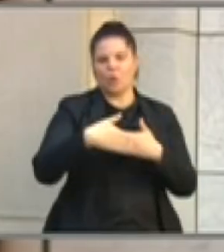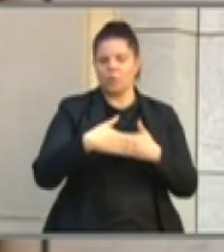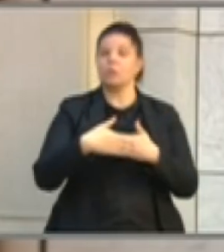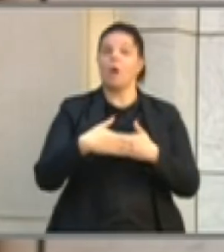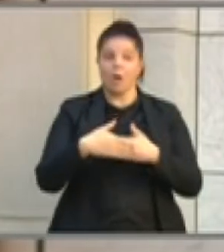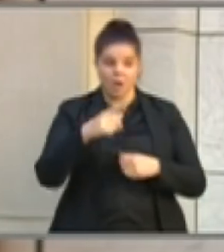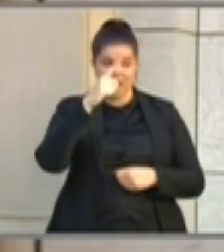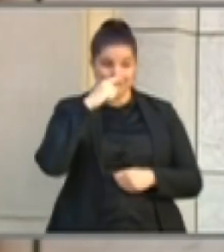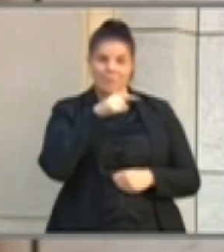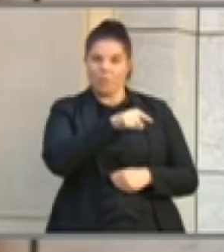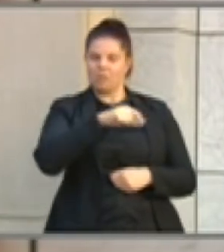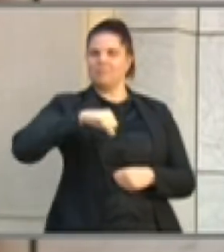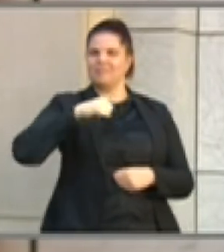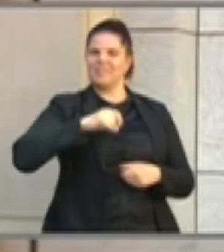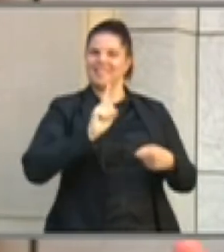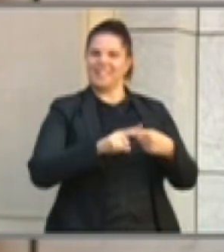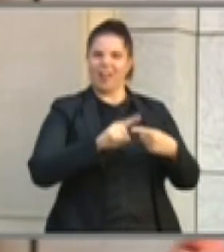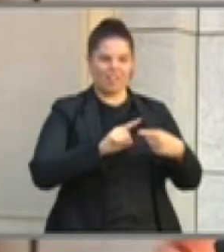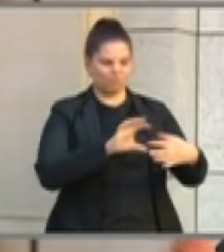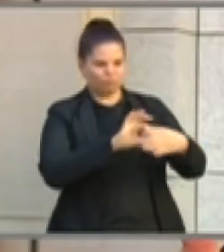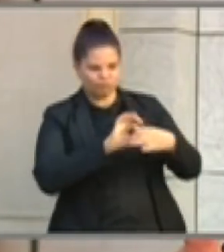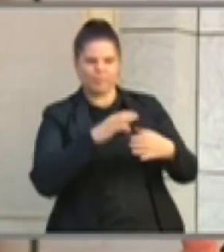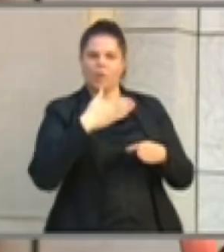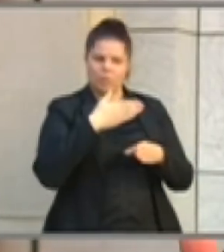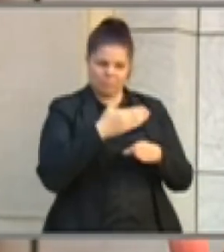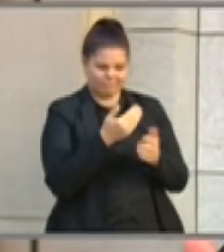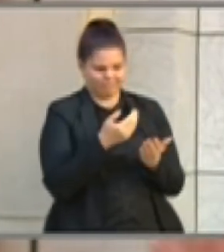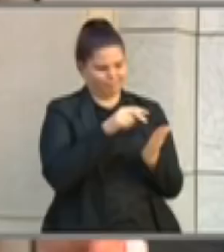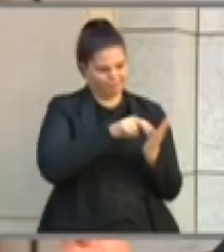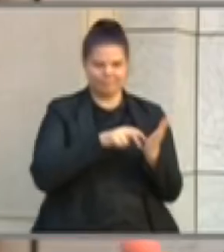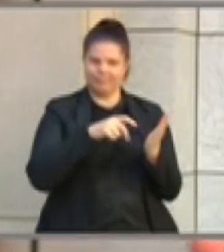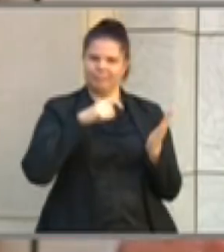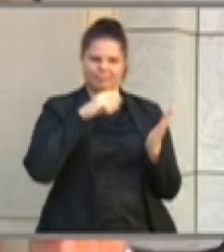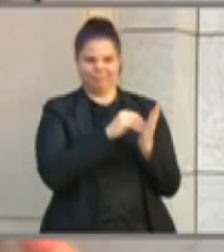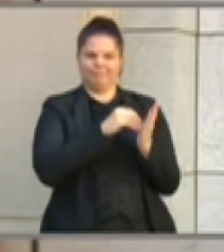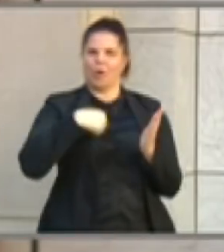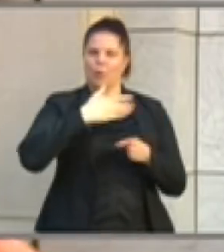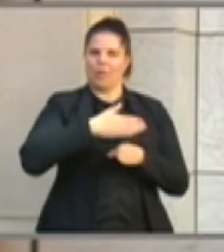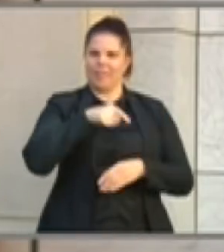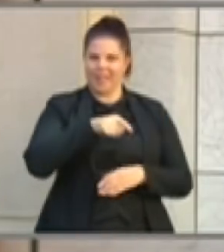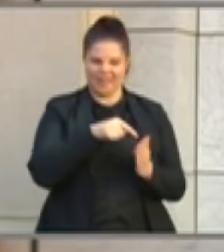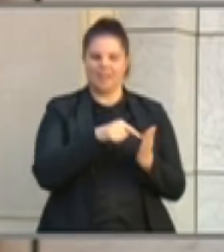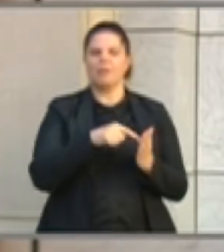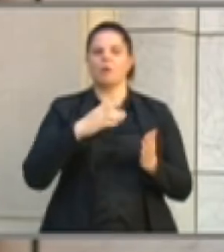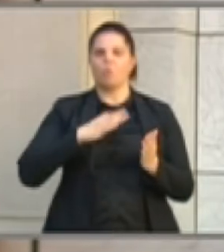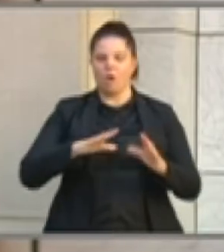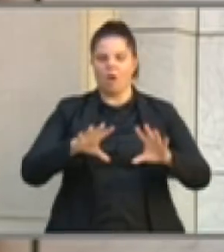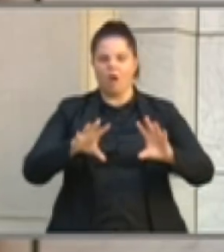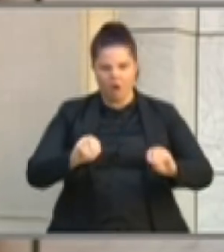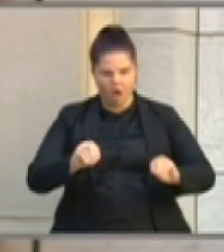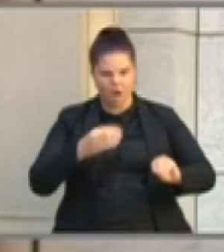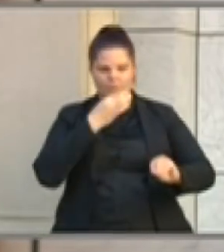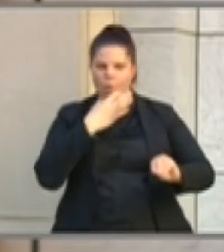on the payroll, and still looking at how they can work together to resuscitate and revive the business on the other side. So